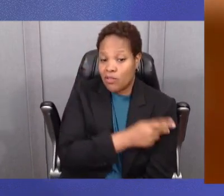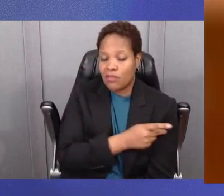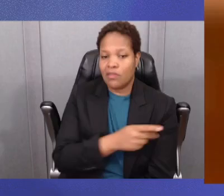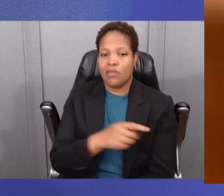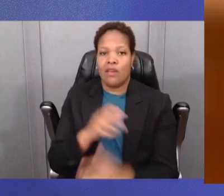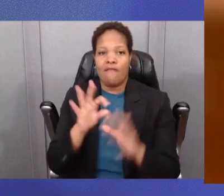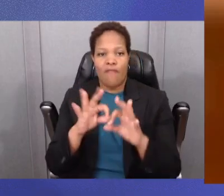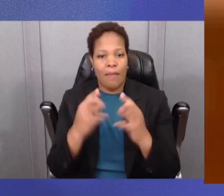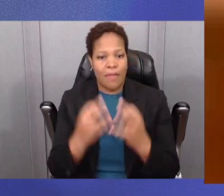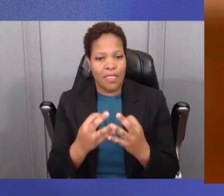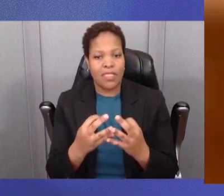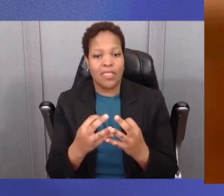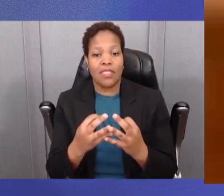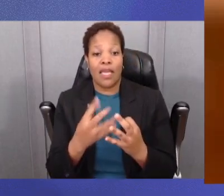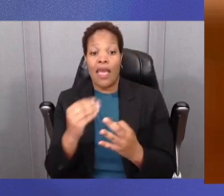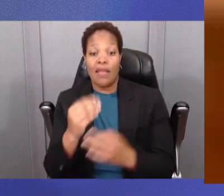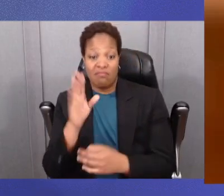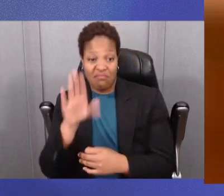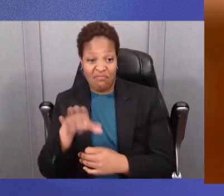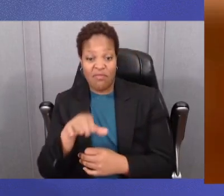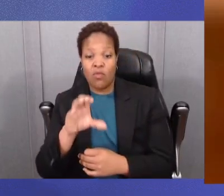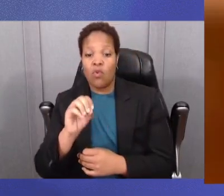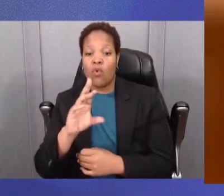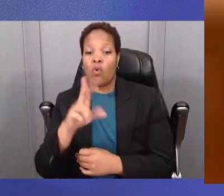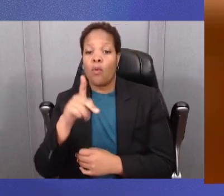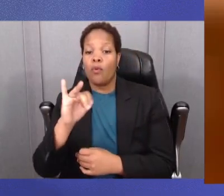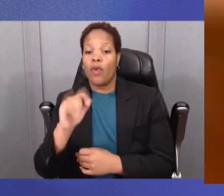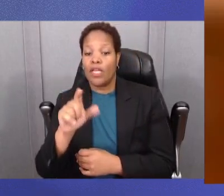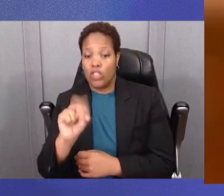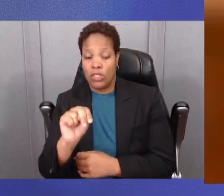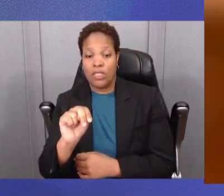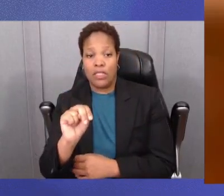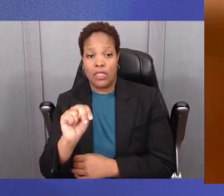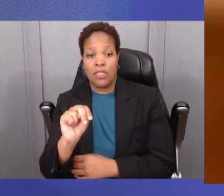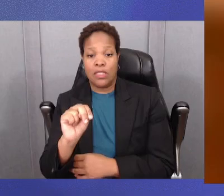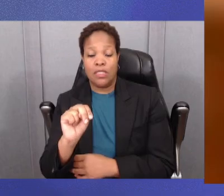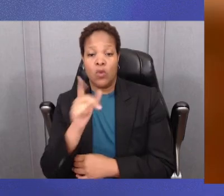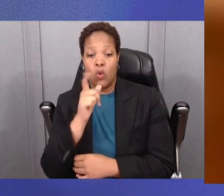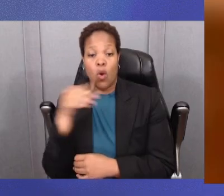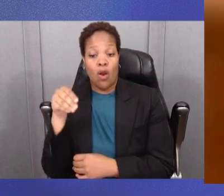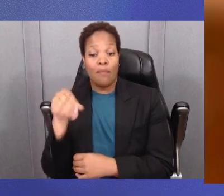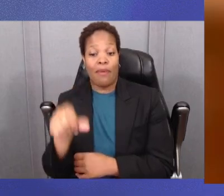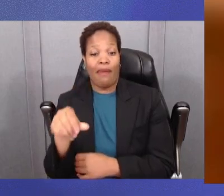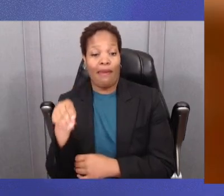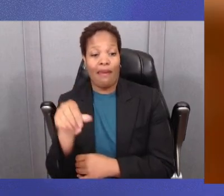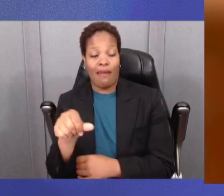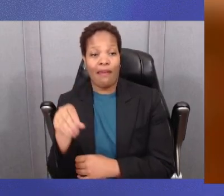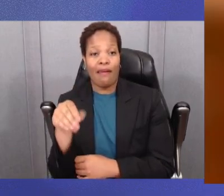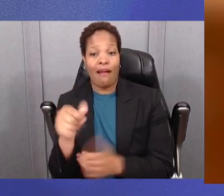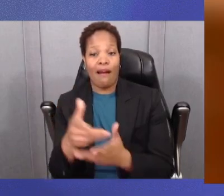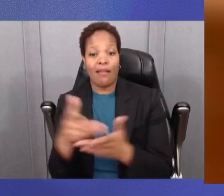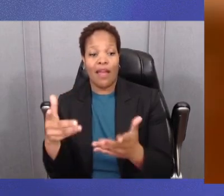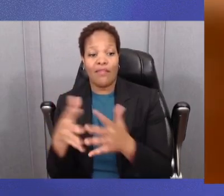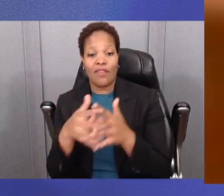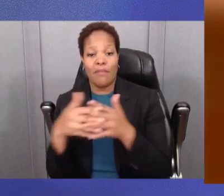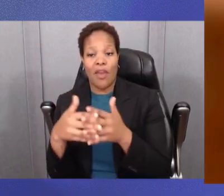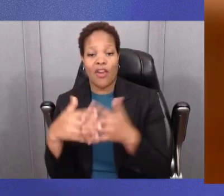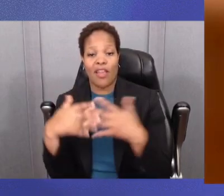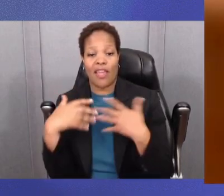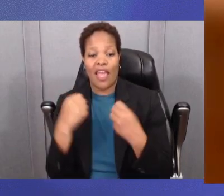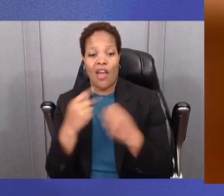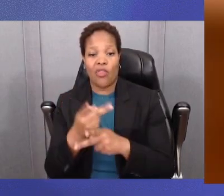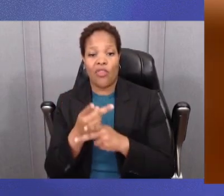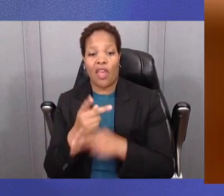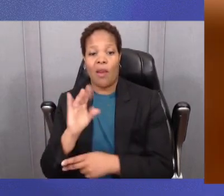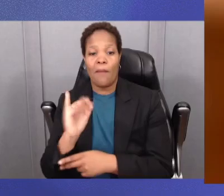And by the way, corporations, which are paying a substantial part of the American healthcare bill through benefits